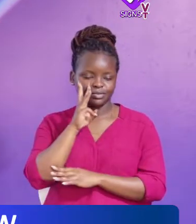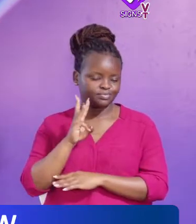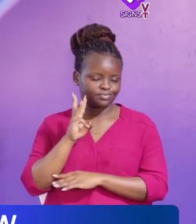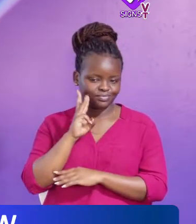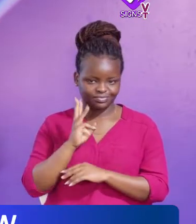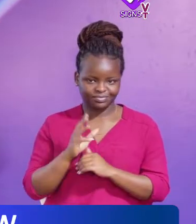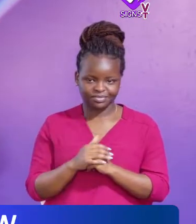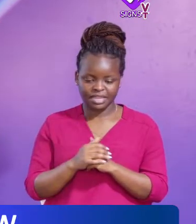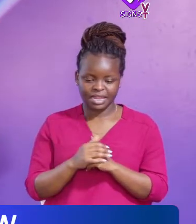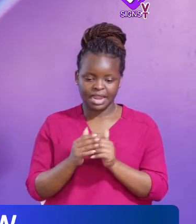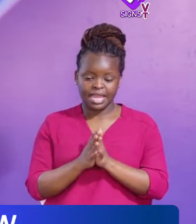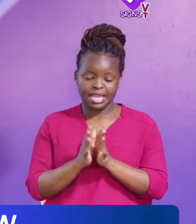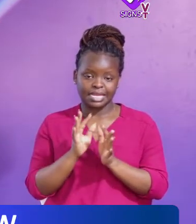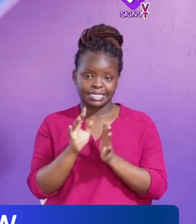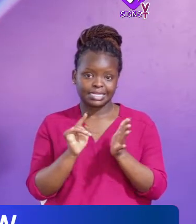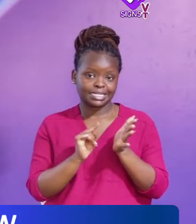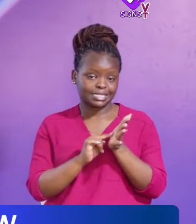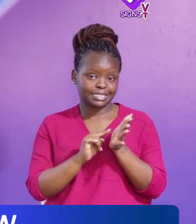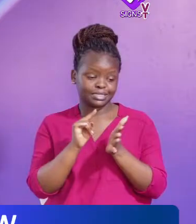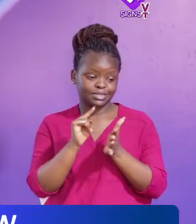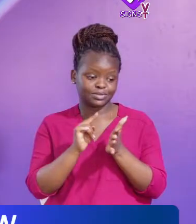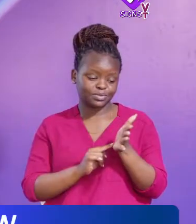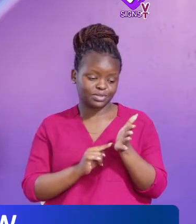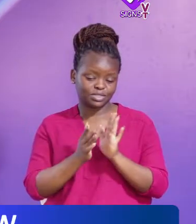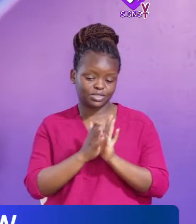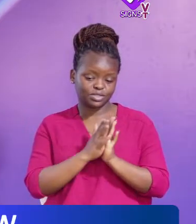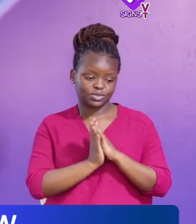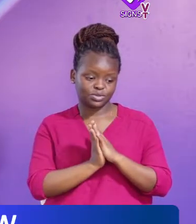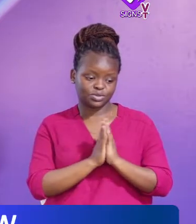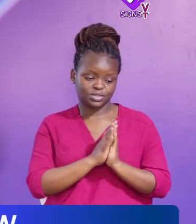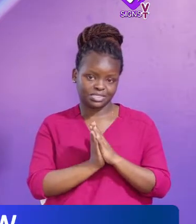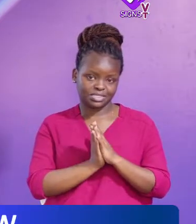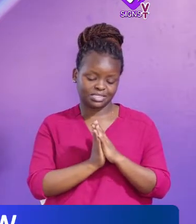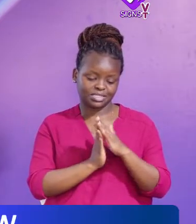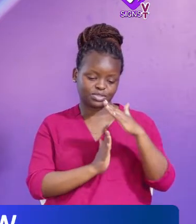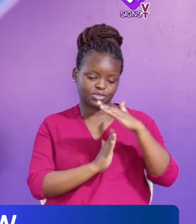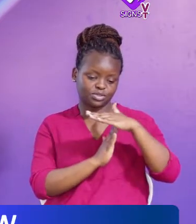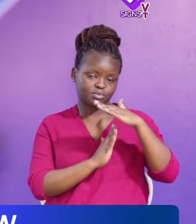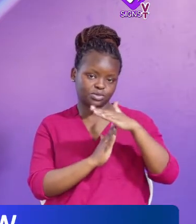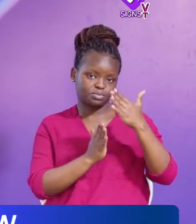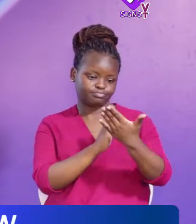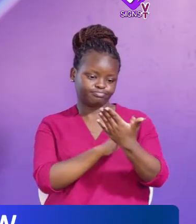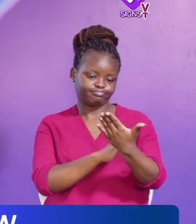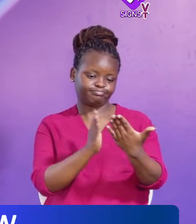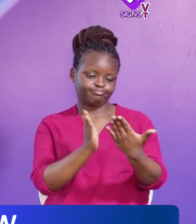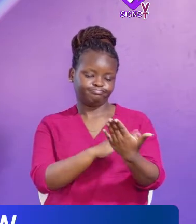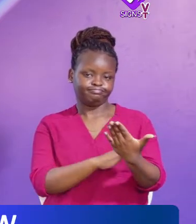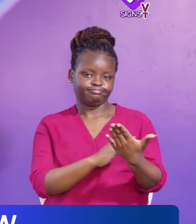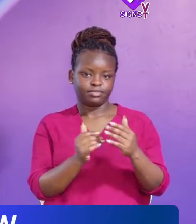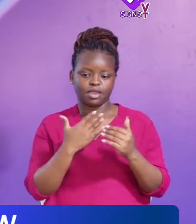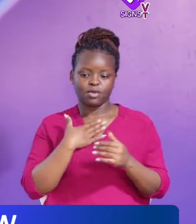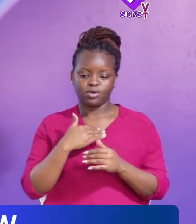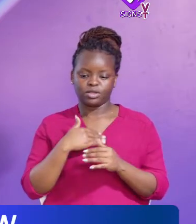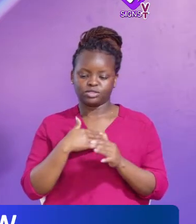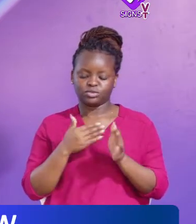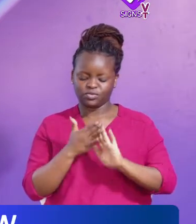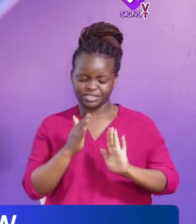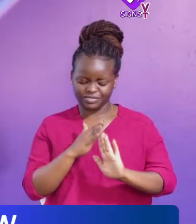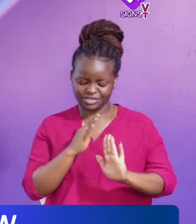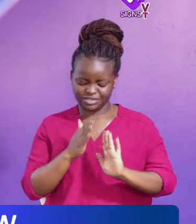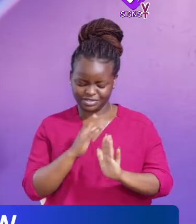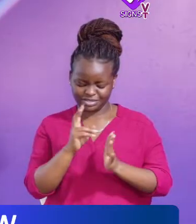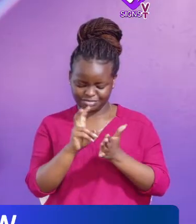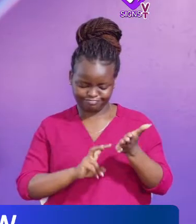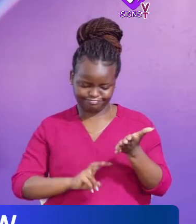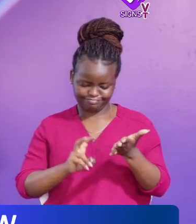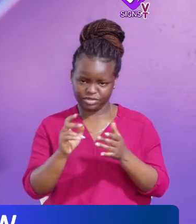Wanja. And these are the stories that are making headlines in the dailies, and we want to quickly go through them with